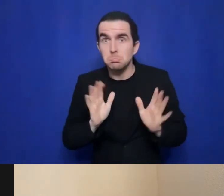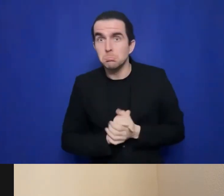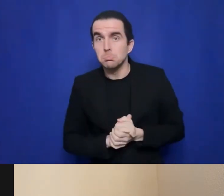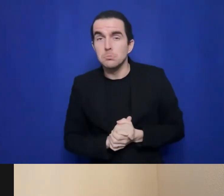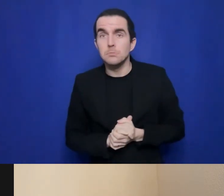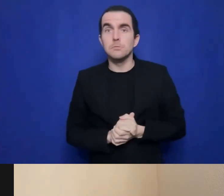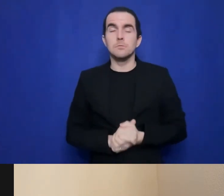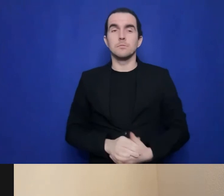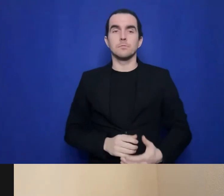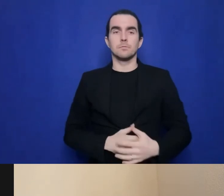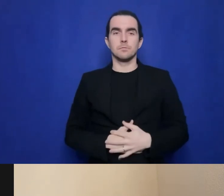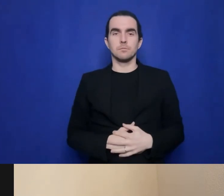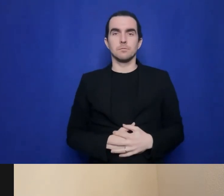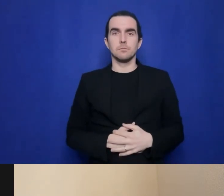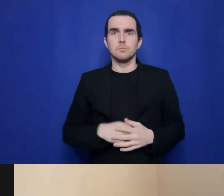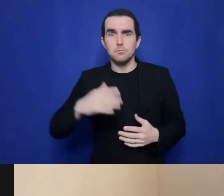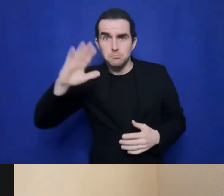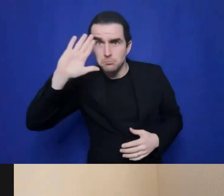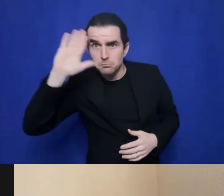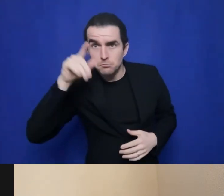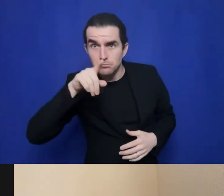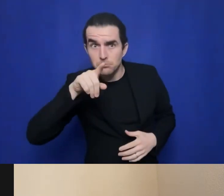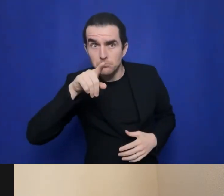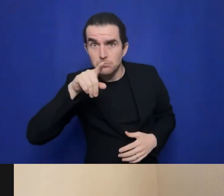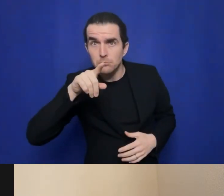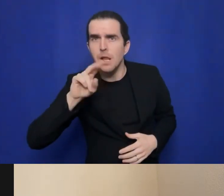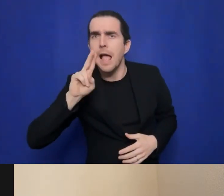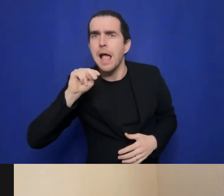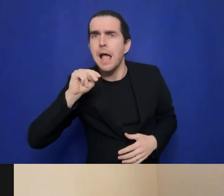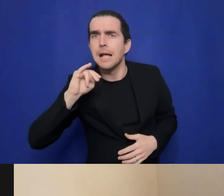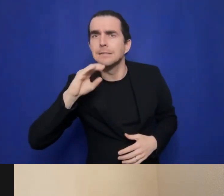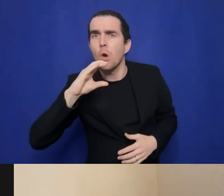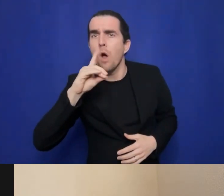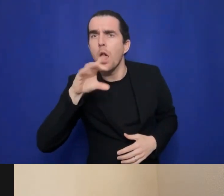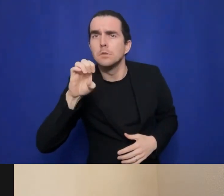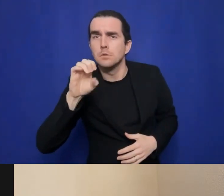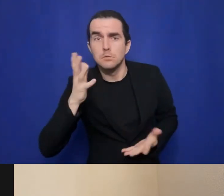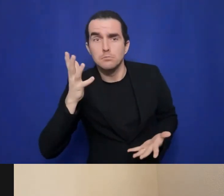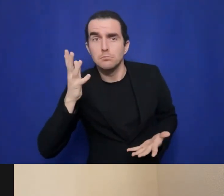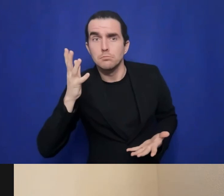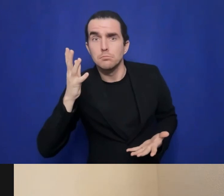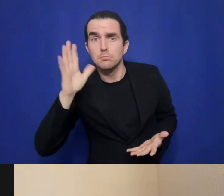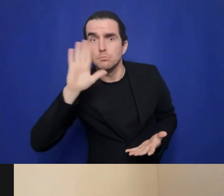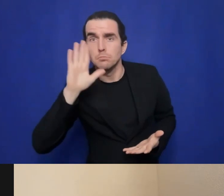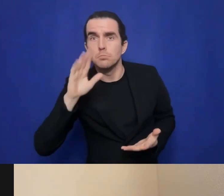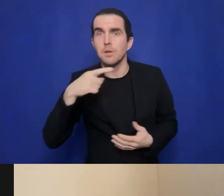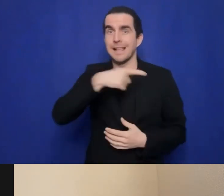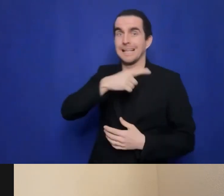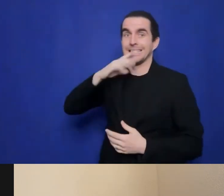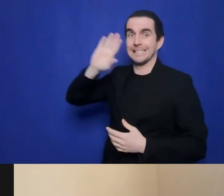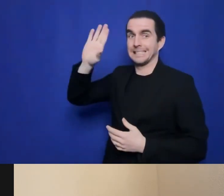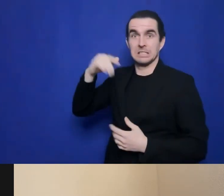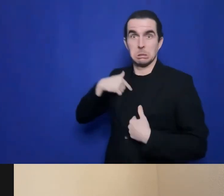Sí estoy, pero no hay una pregunta, pero sí hay un dato muy interesante. Well, I don't have any questions here, but there is something very interesting by